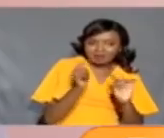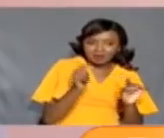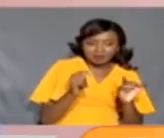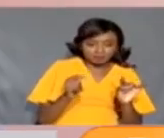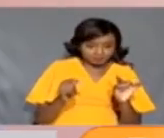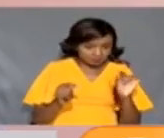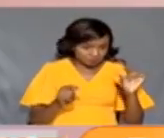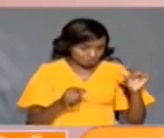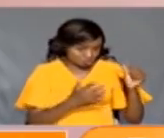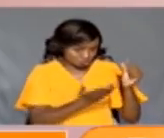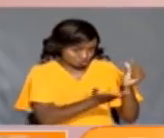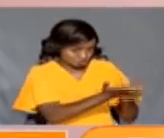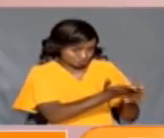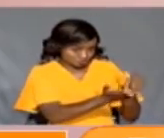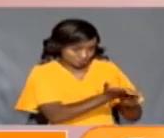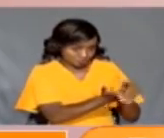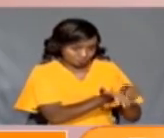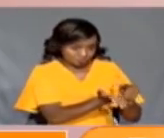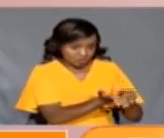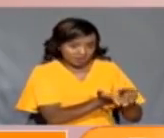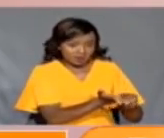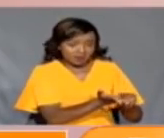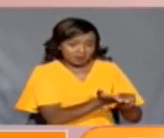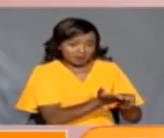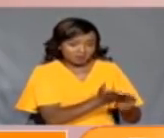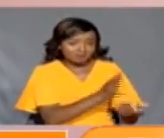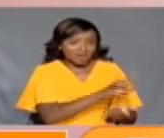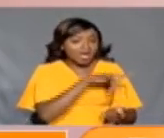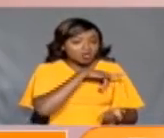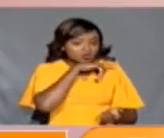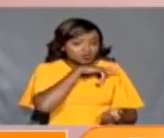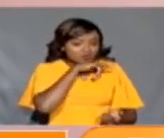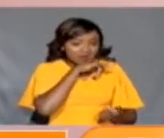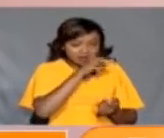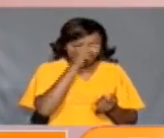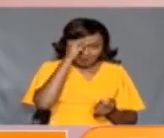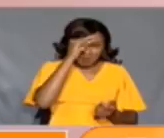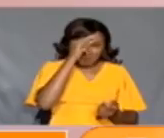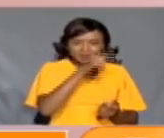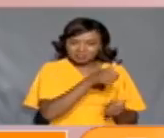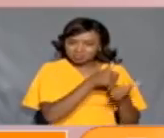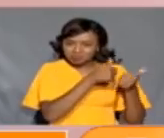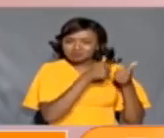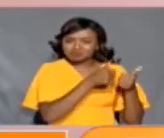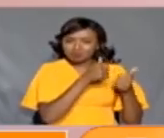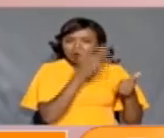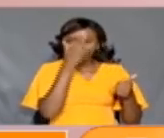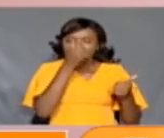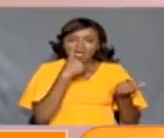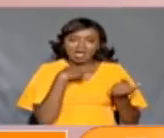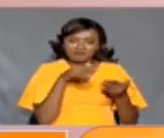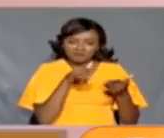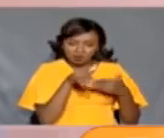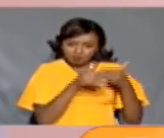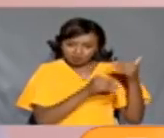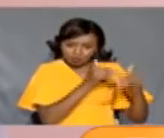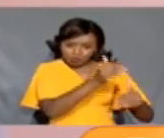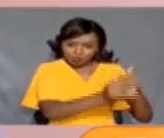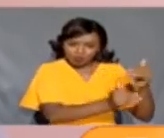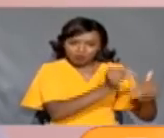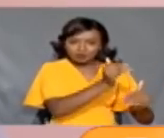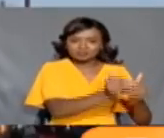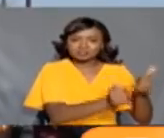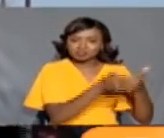has provided very good entry investment registration process.